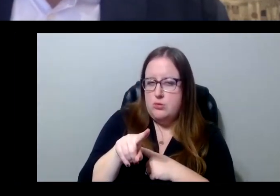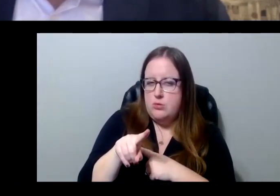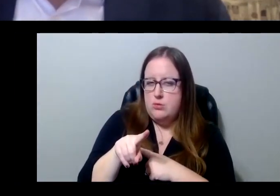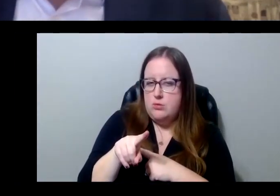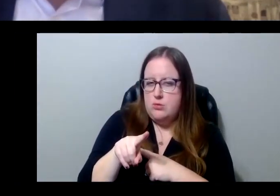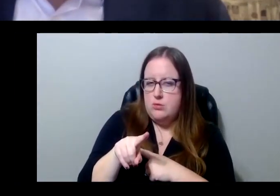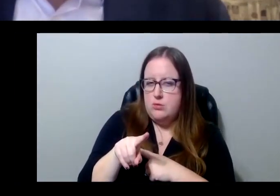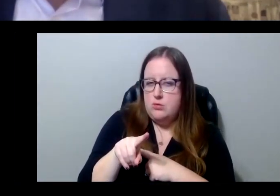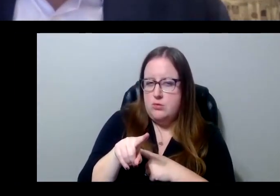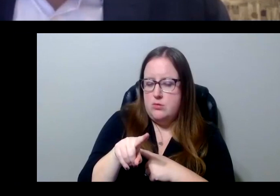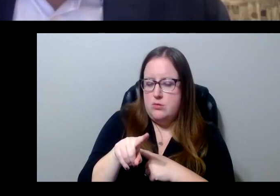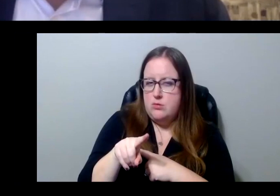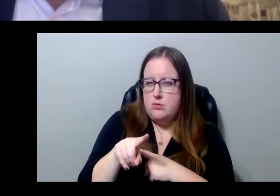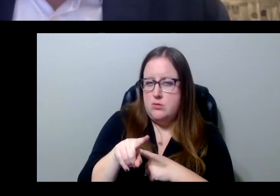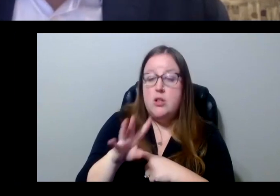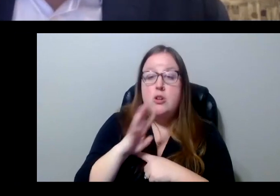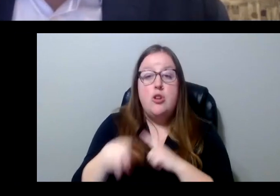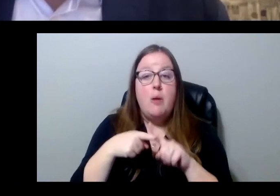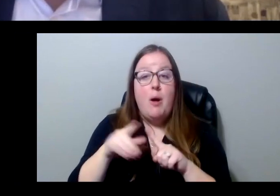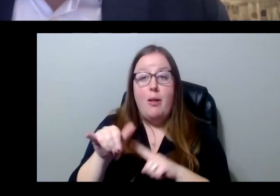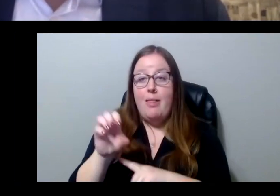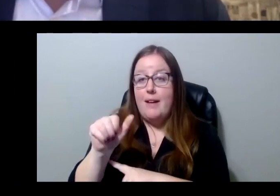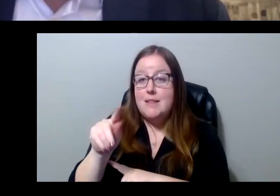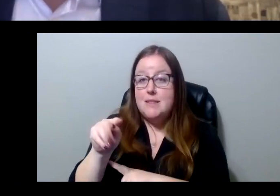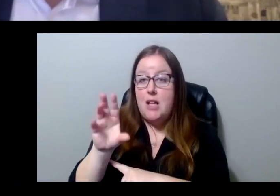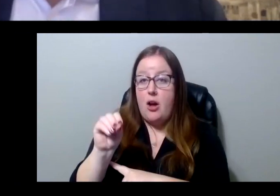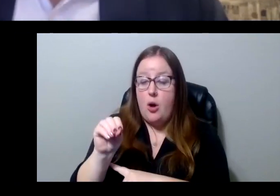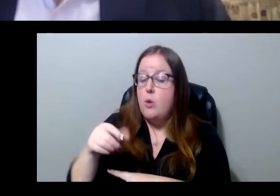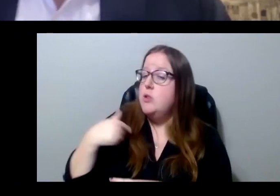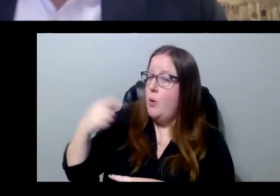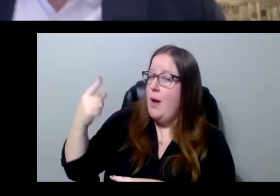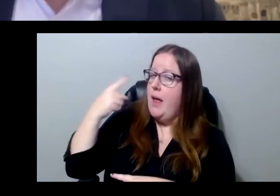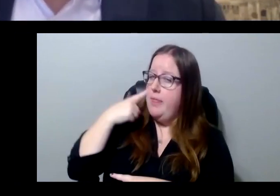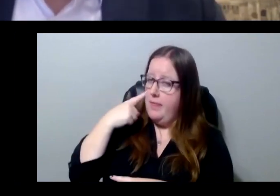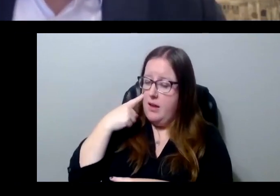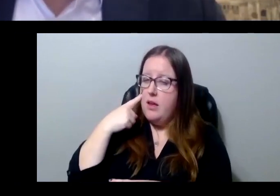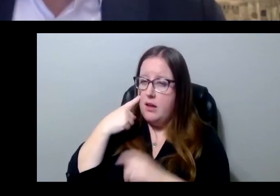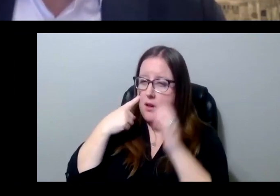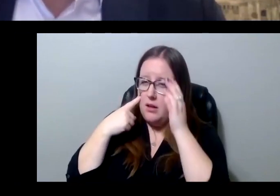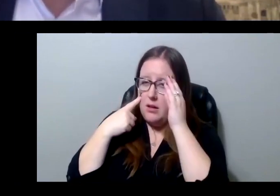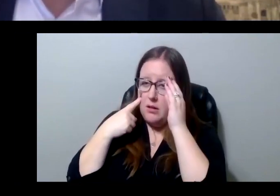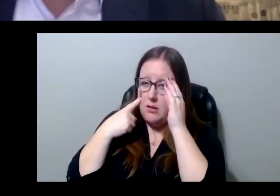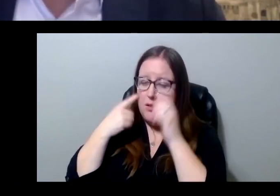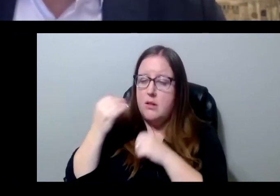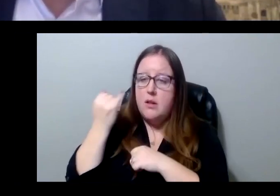and the experience that they're going through at particular moments in their lives, from Croatia through Germany